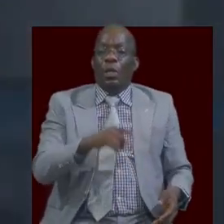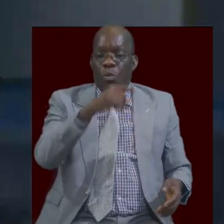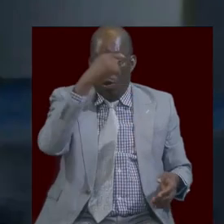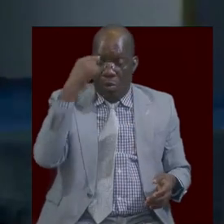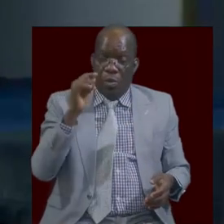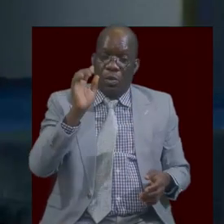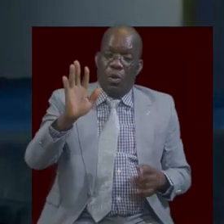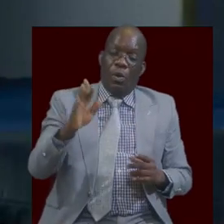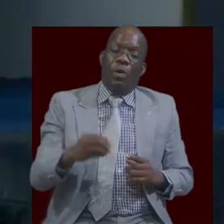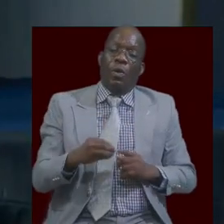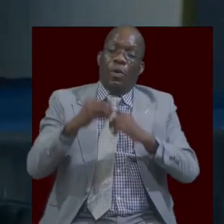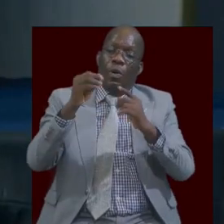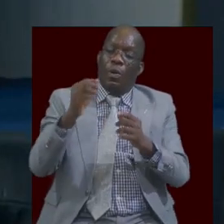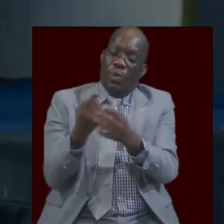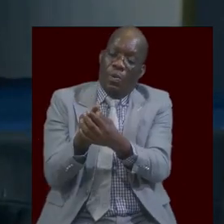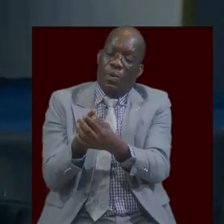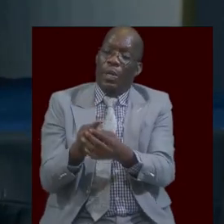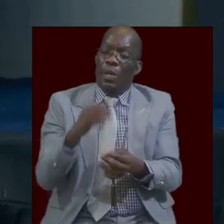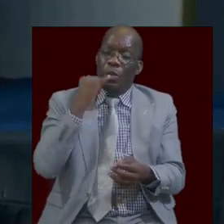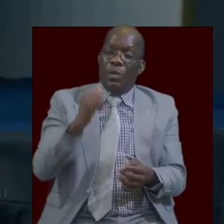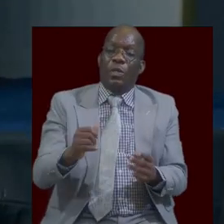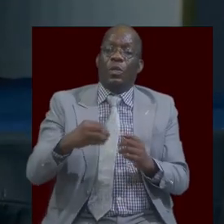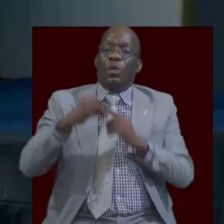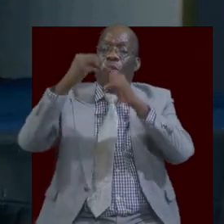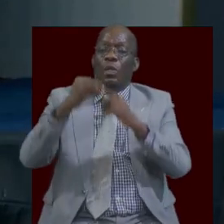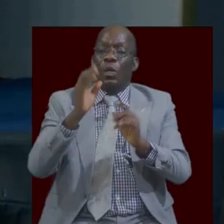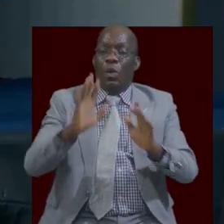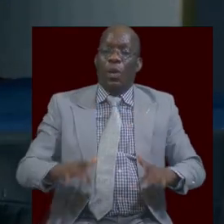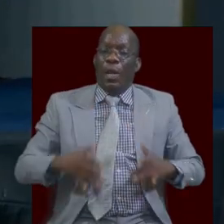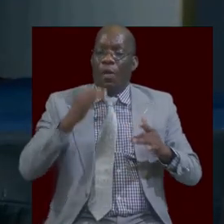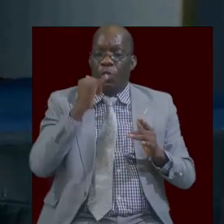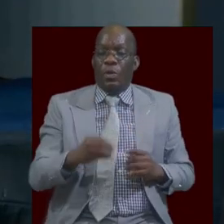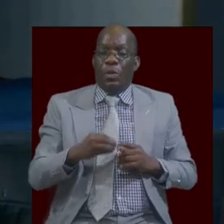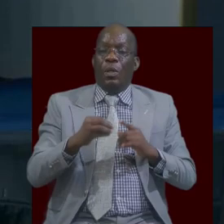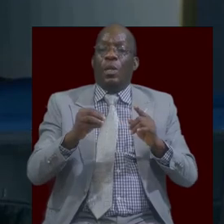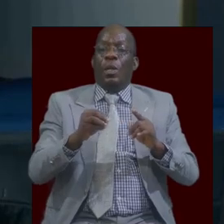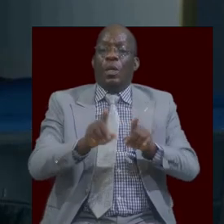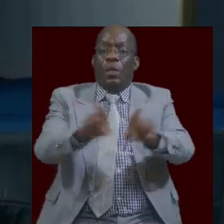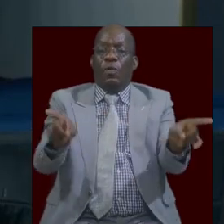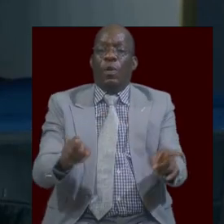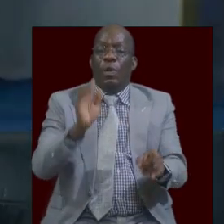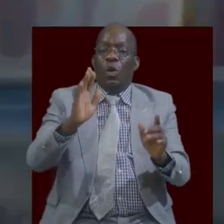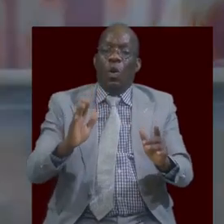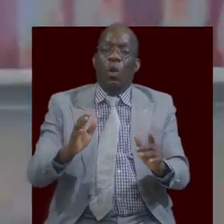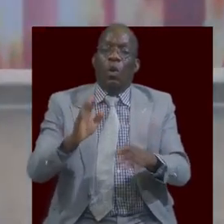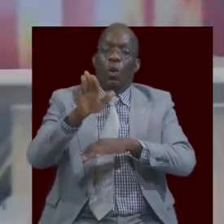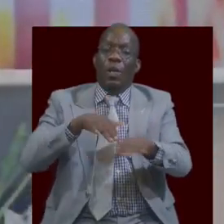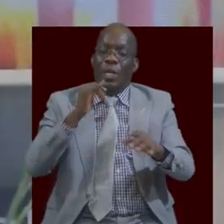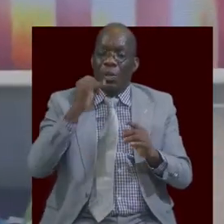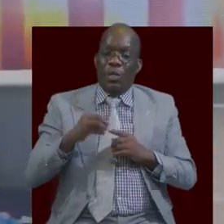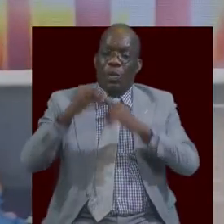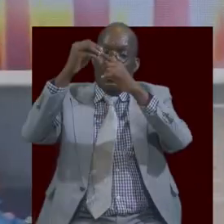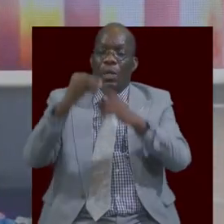unique. Your life is unique. Your future is unique. Your calling is unique.